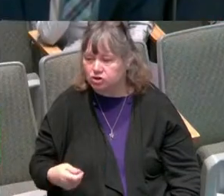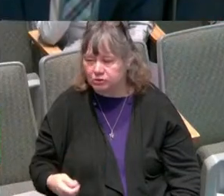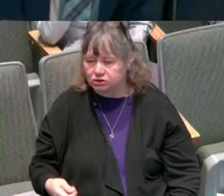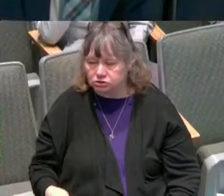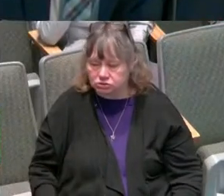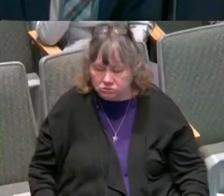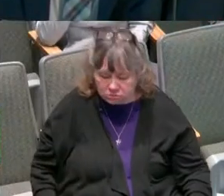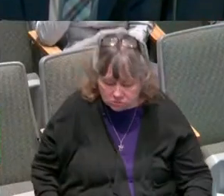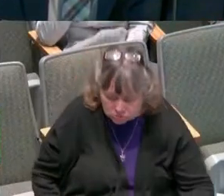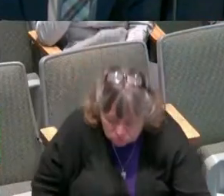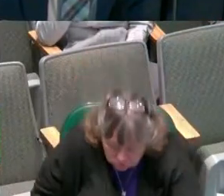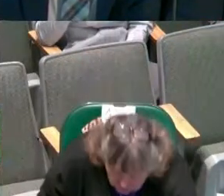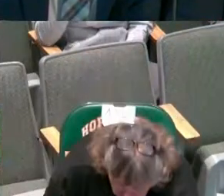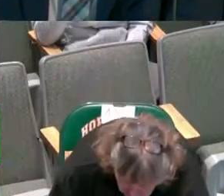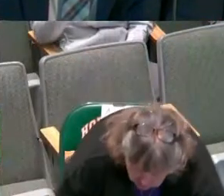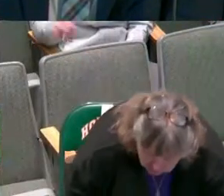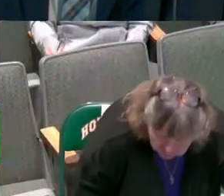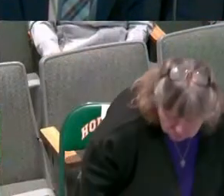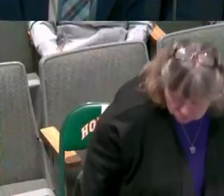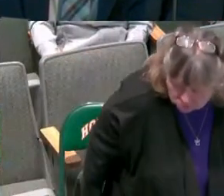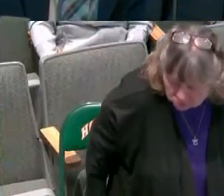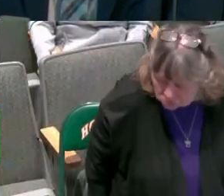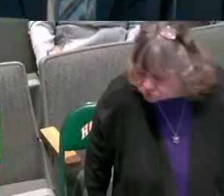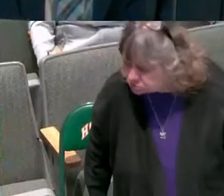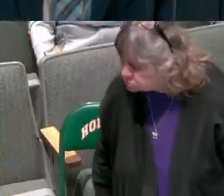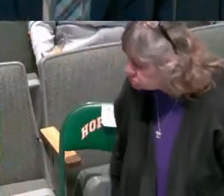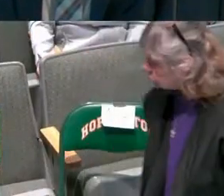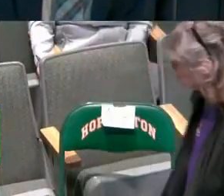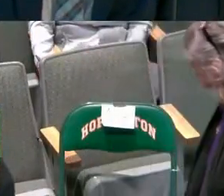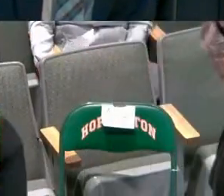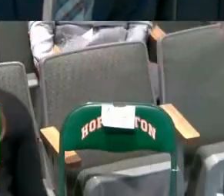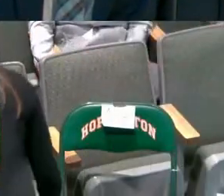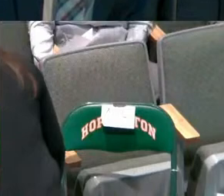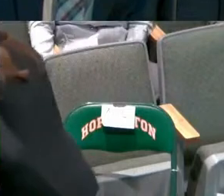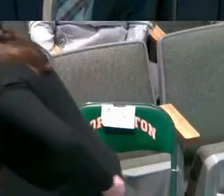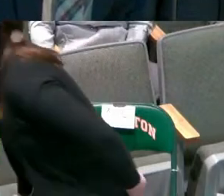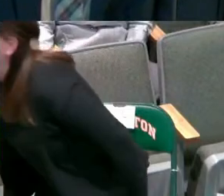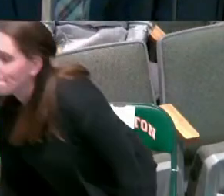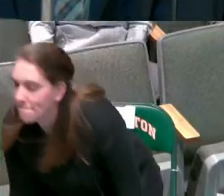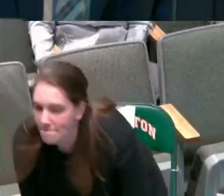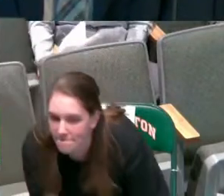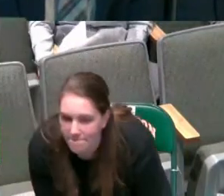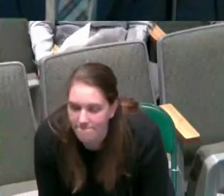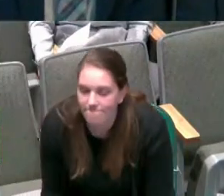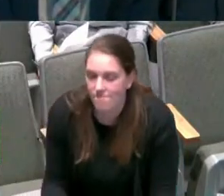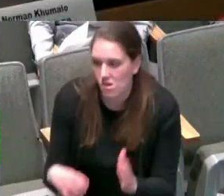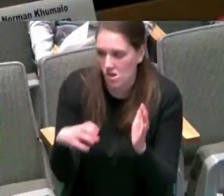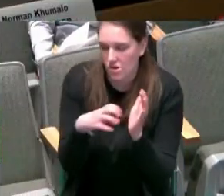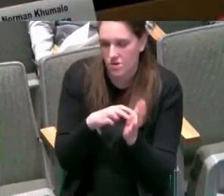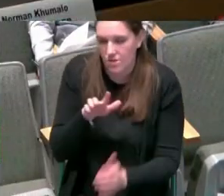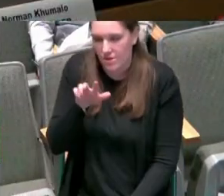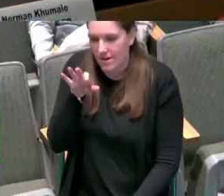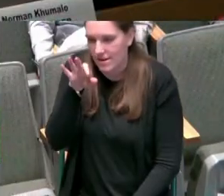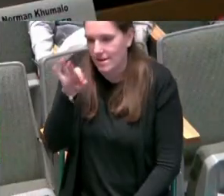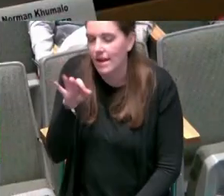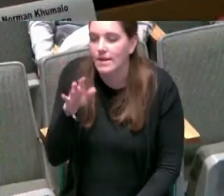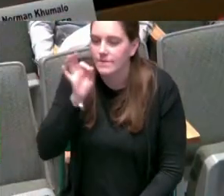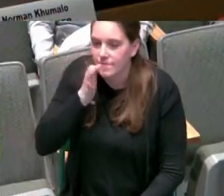okay so hold call on article 30. okay article 39 Fruit Street lease no action